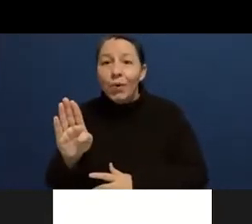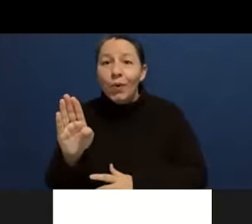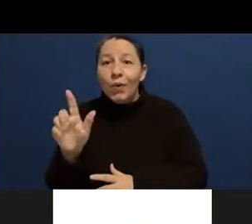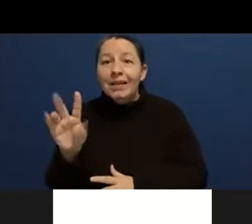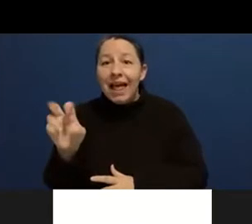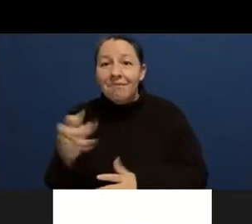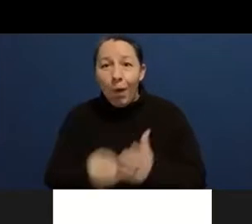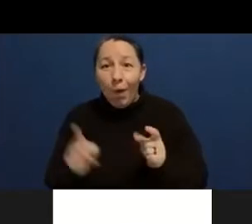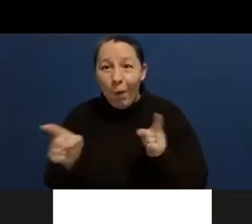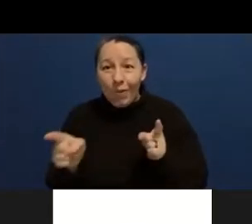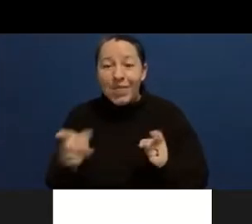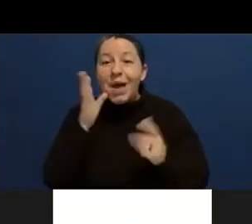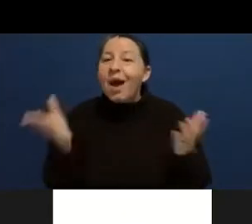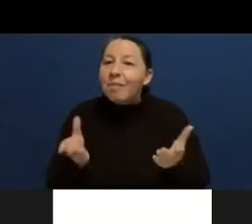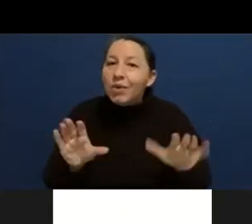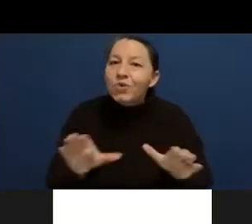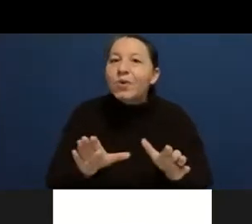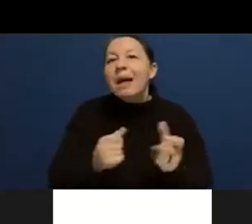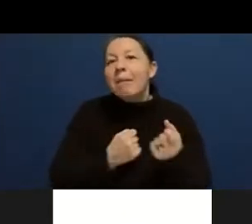here doing some of the